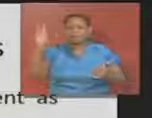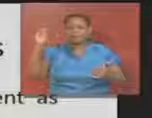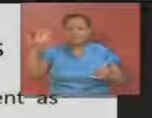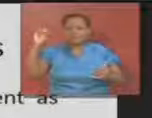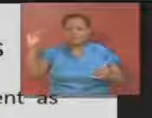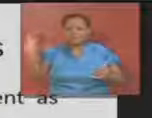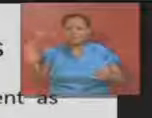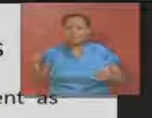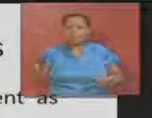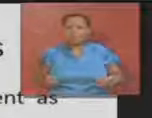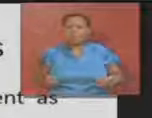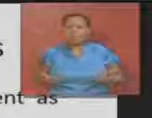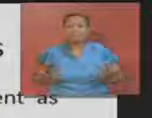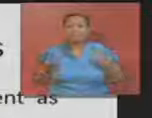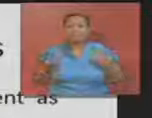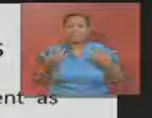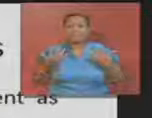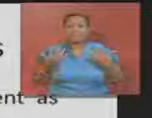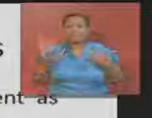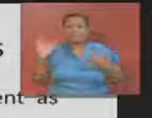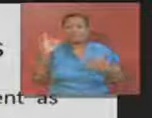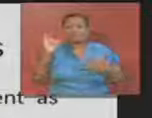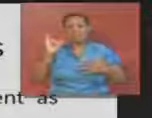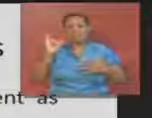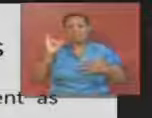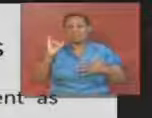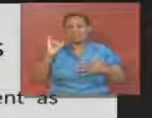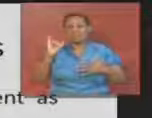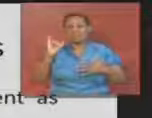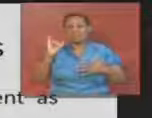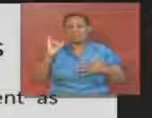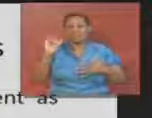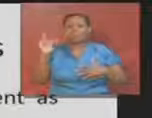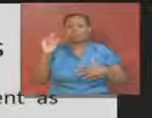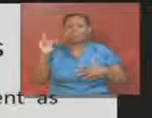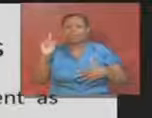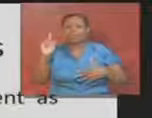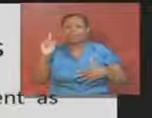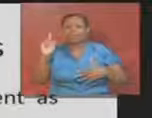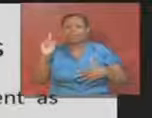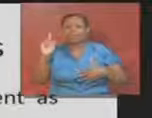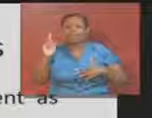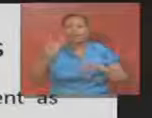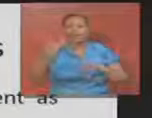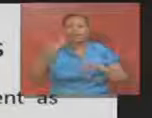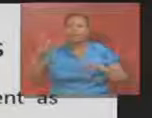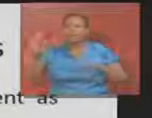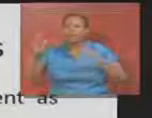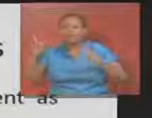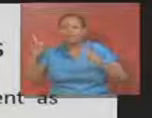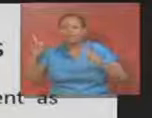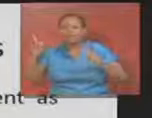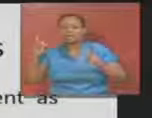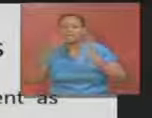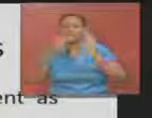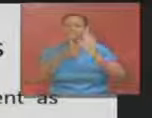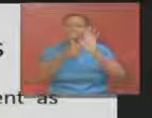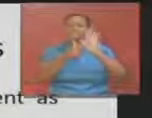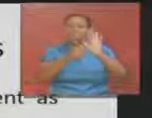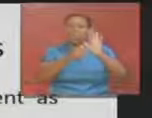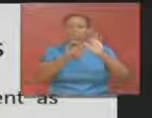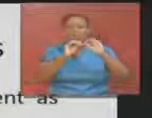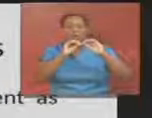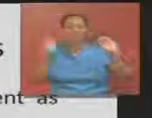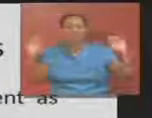population acquire, they actually contract these infections from asymptomatic people or people who are pre-symptomatic, meaning